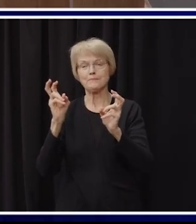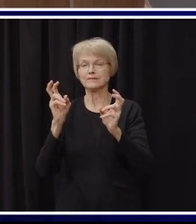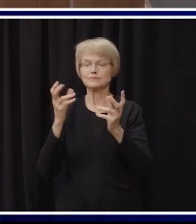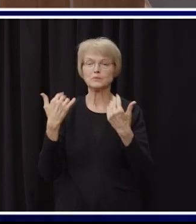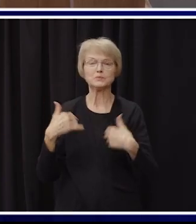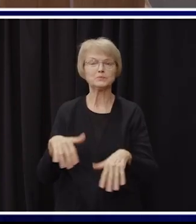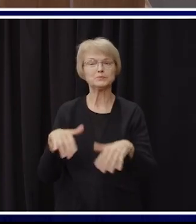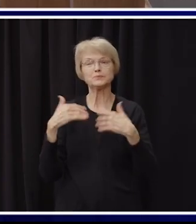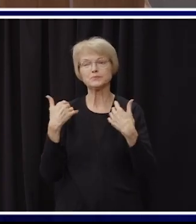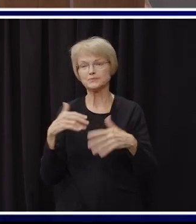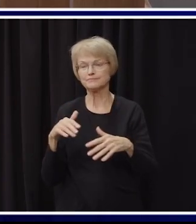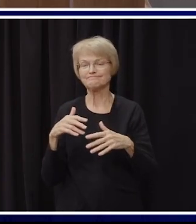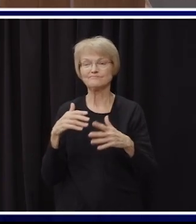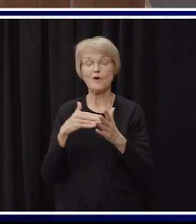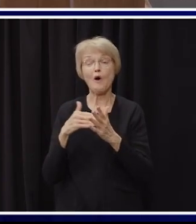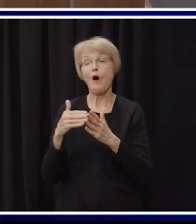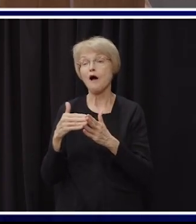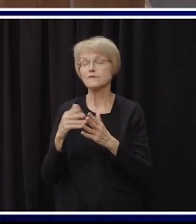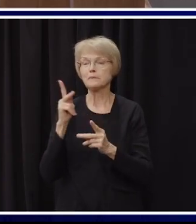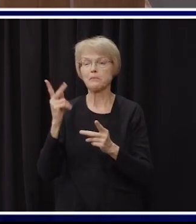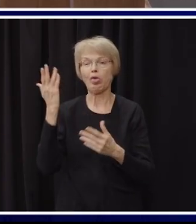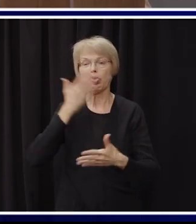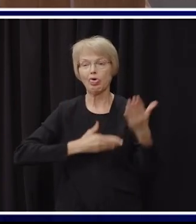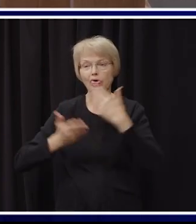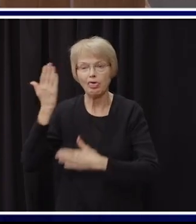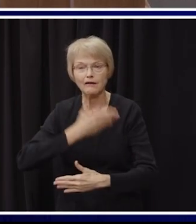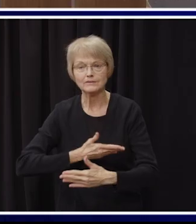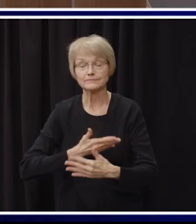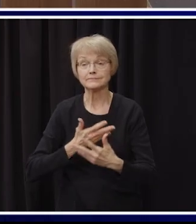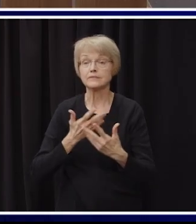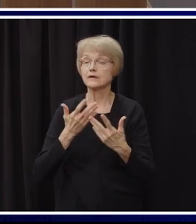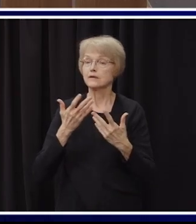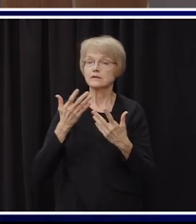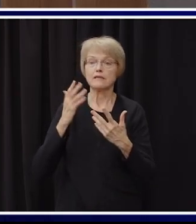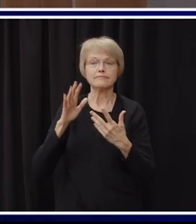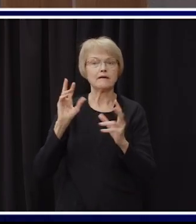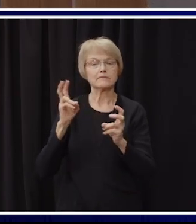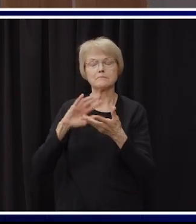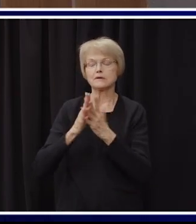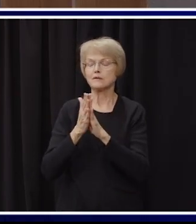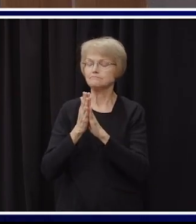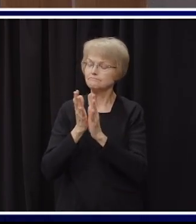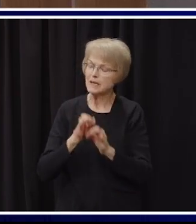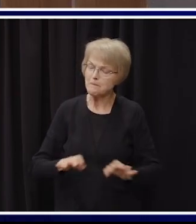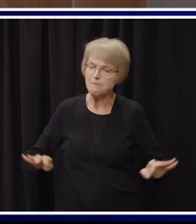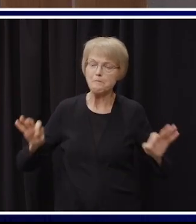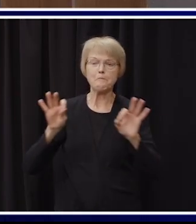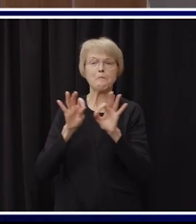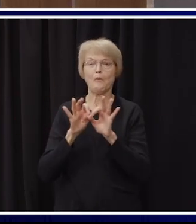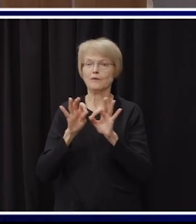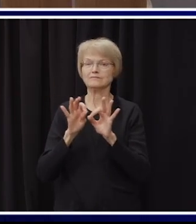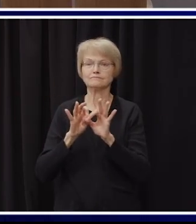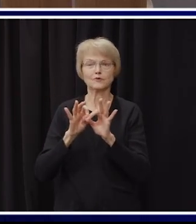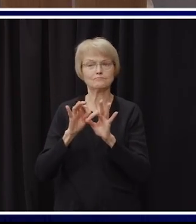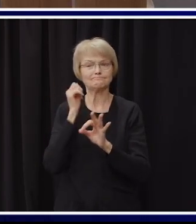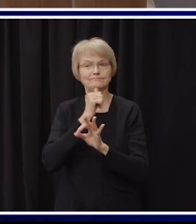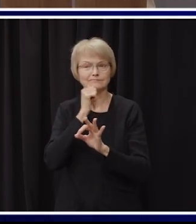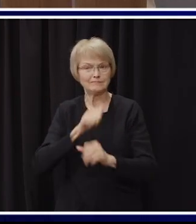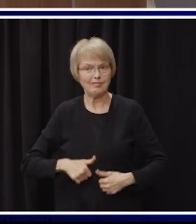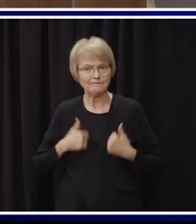that all too often gets overlooked and is becoming really, really important in today's life.